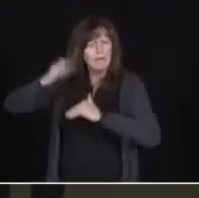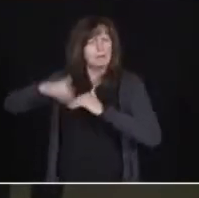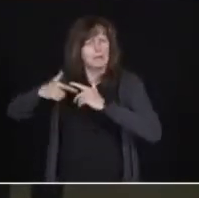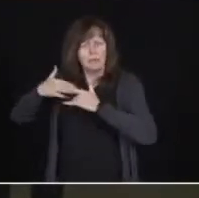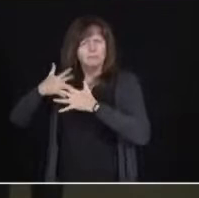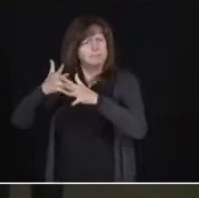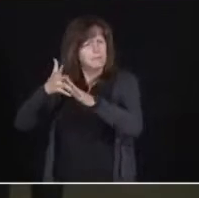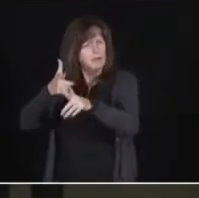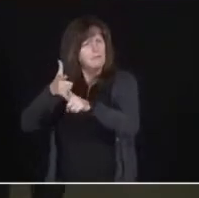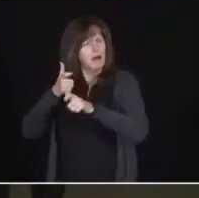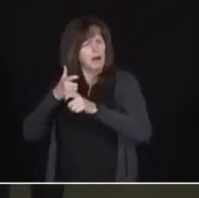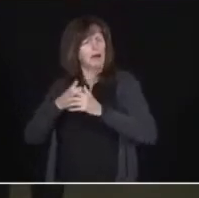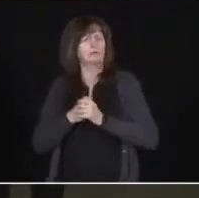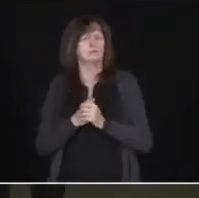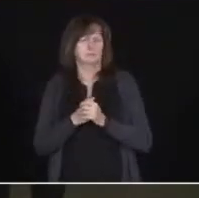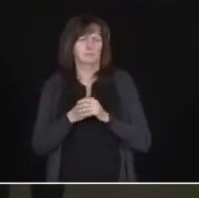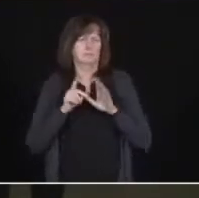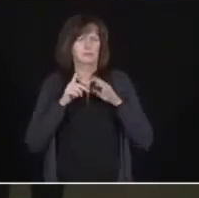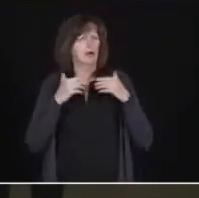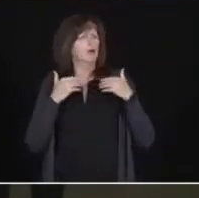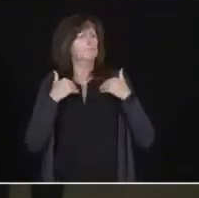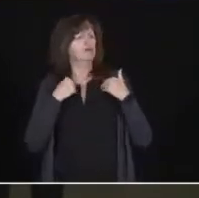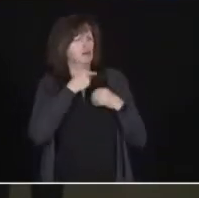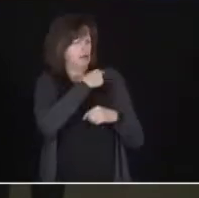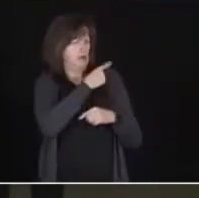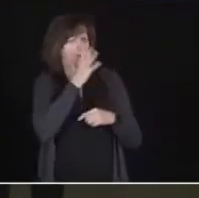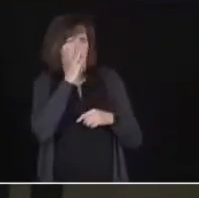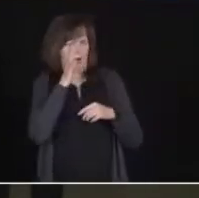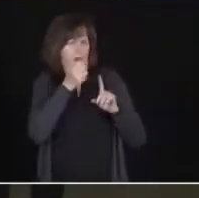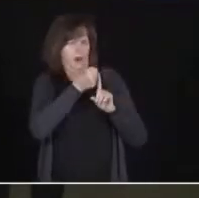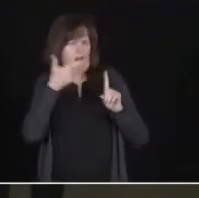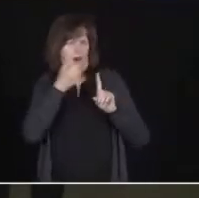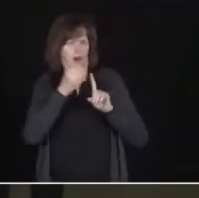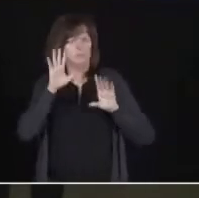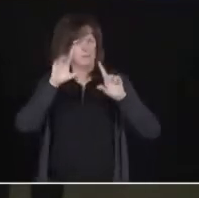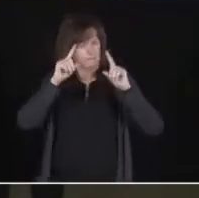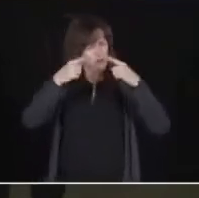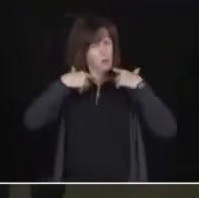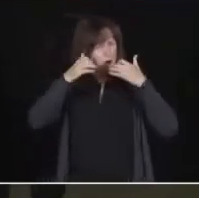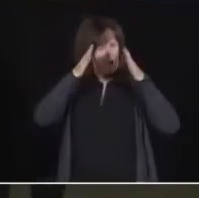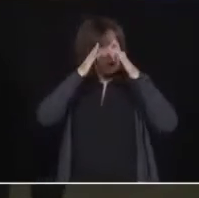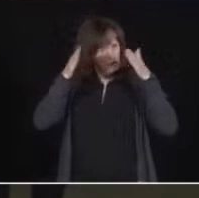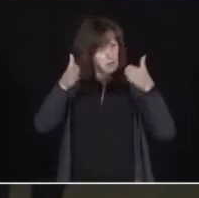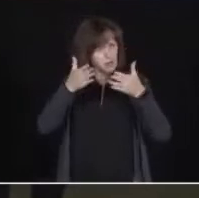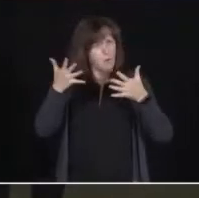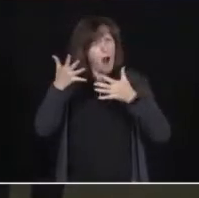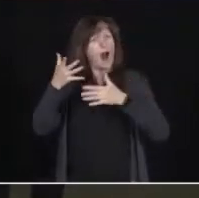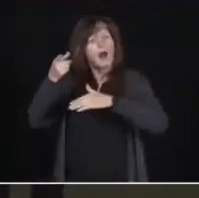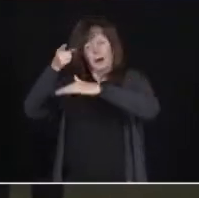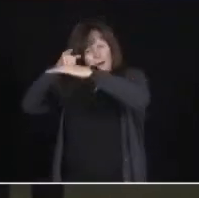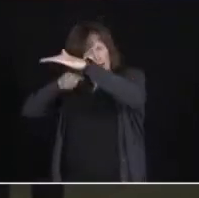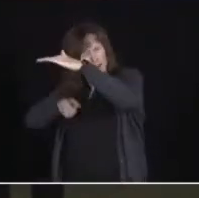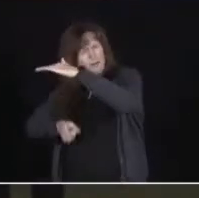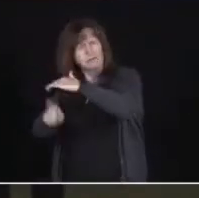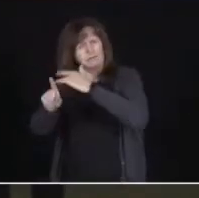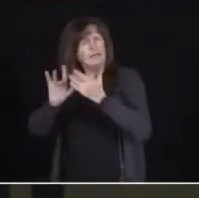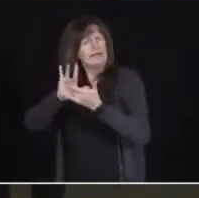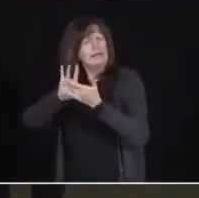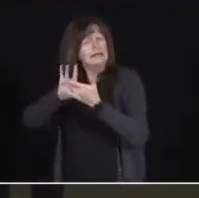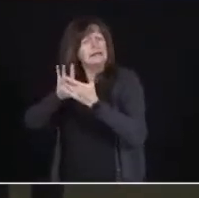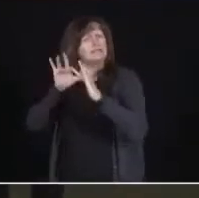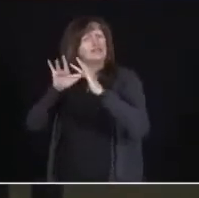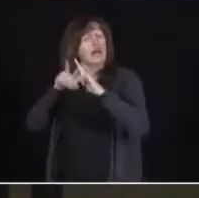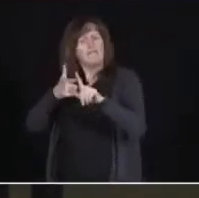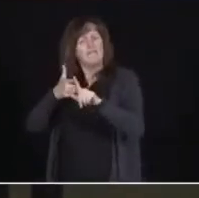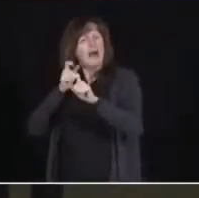moment, but I want to focus briefly on broadband. It's critical we get reliable and faster broadband